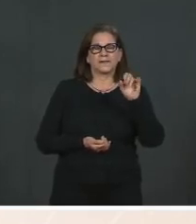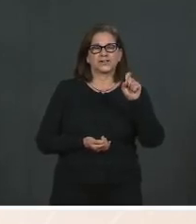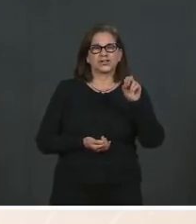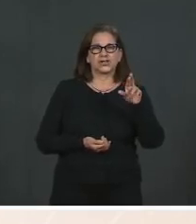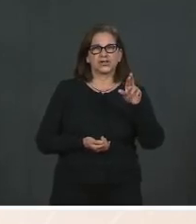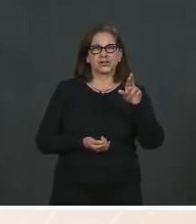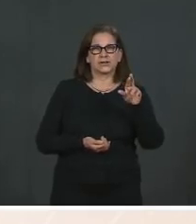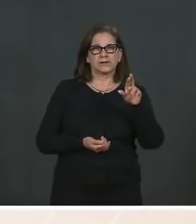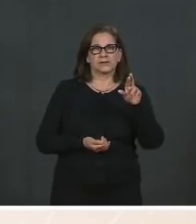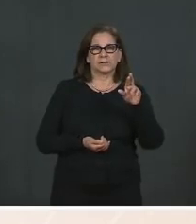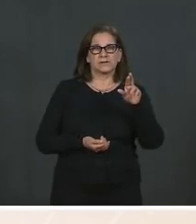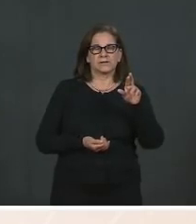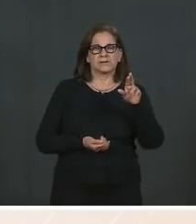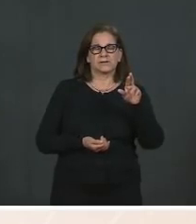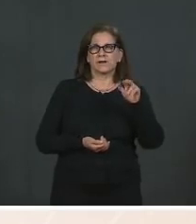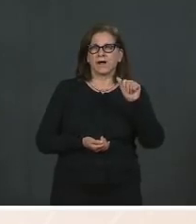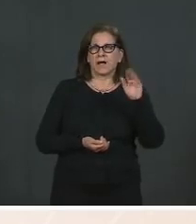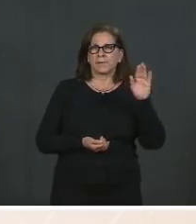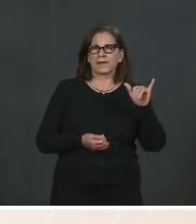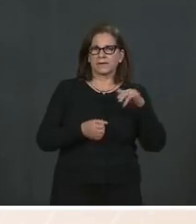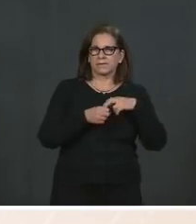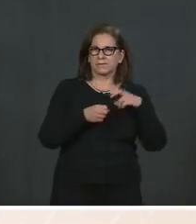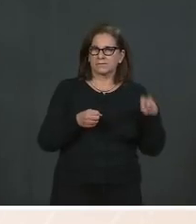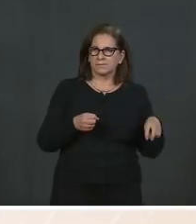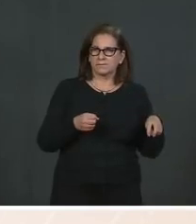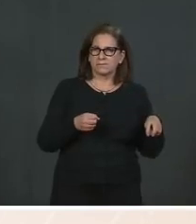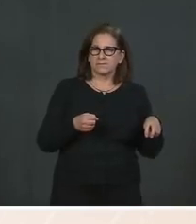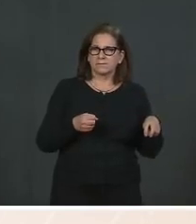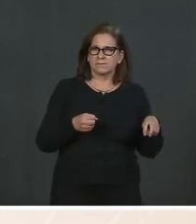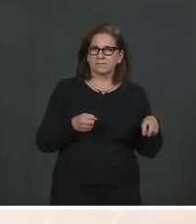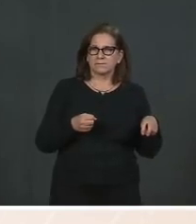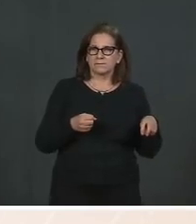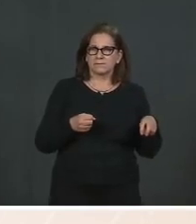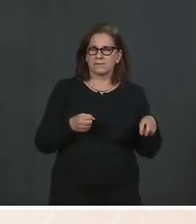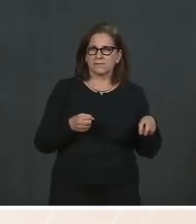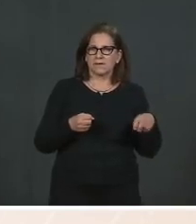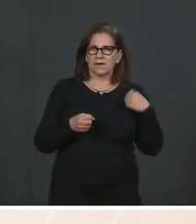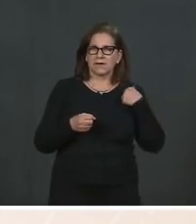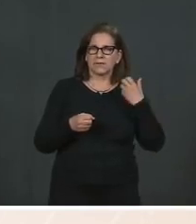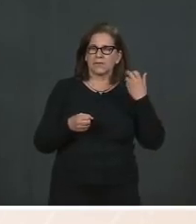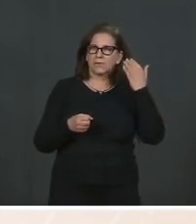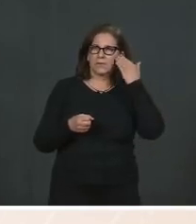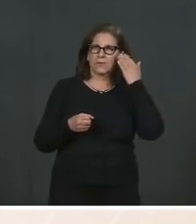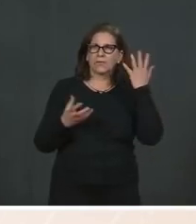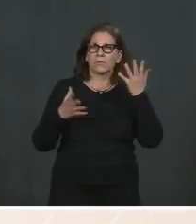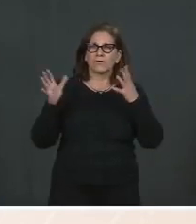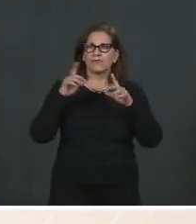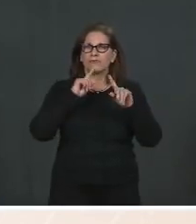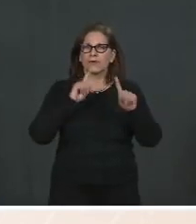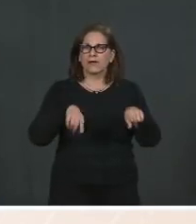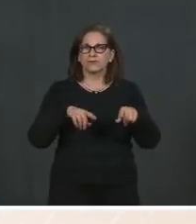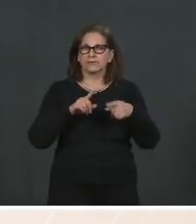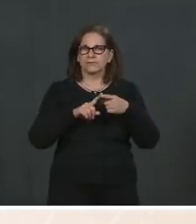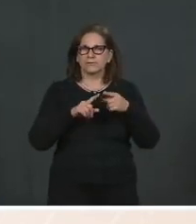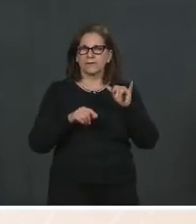troops from Tigray. Do you have some reaction on that? And is that something that President Biden was